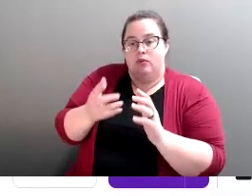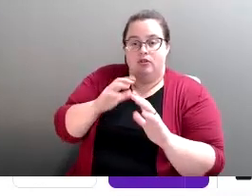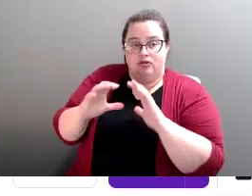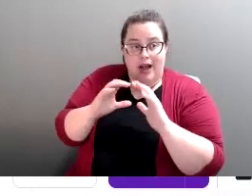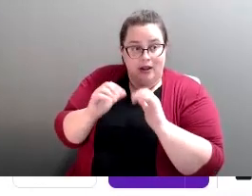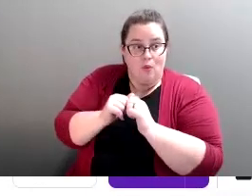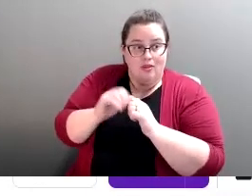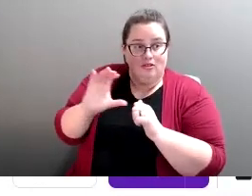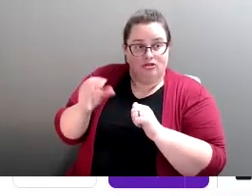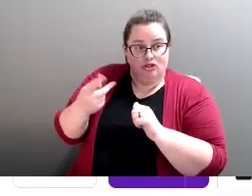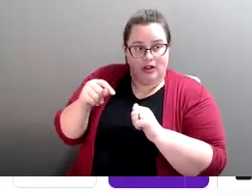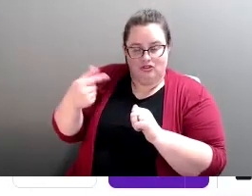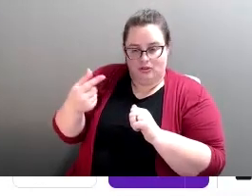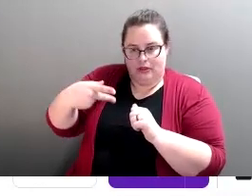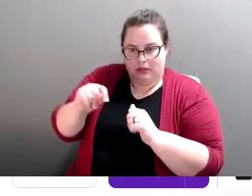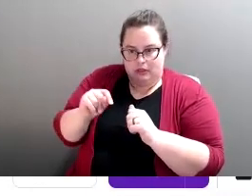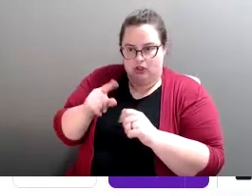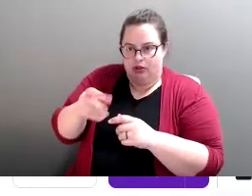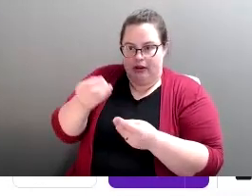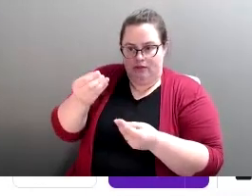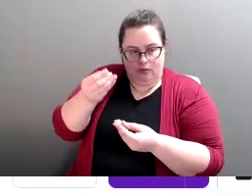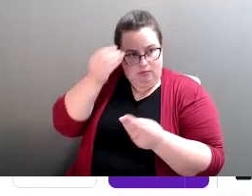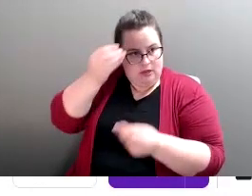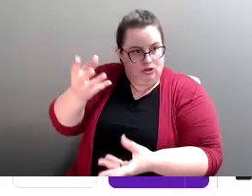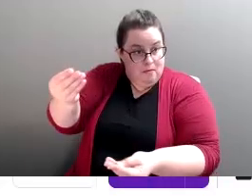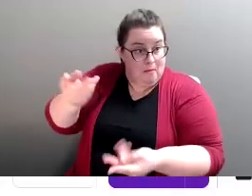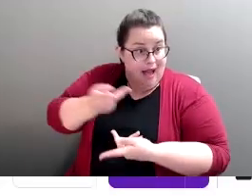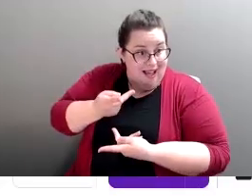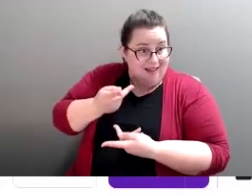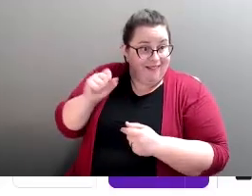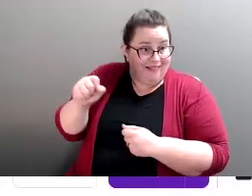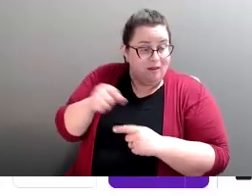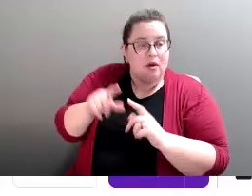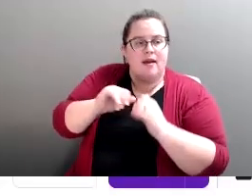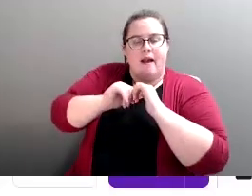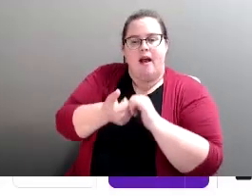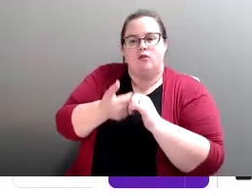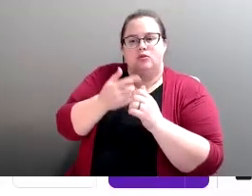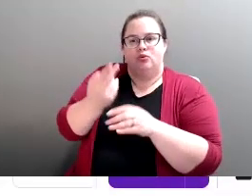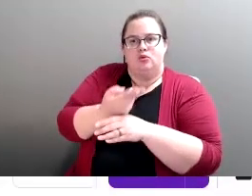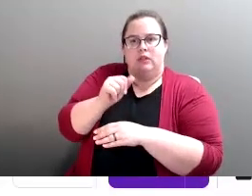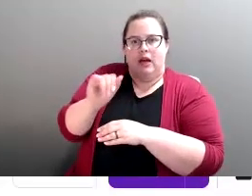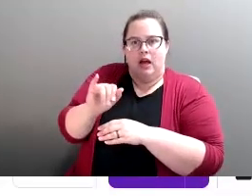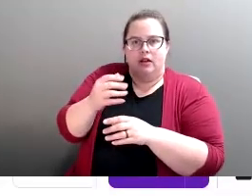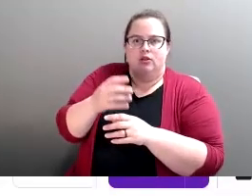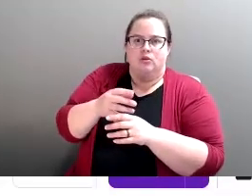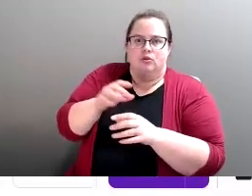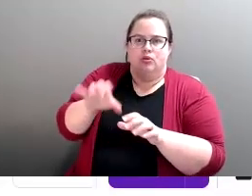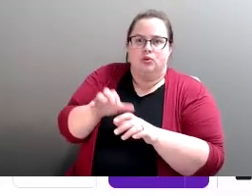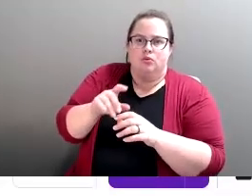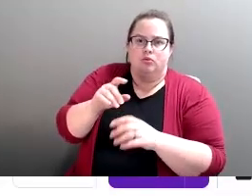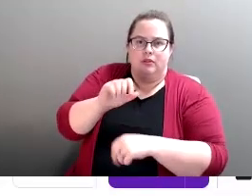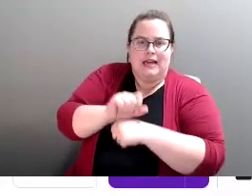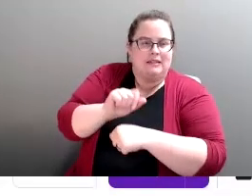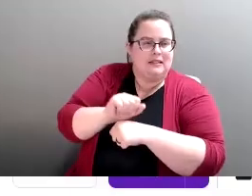ChatGPT, you're getting information back, but how do you actually use AI to accomplish tasks that might be really just repetitive? And how can